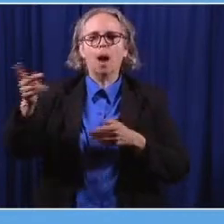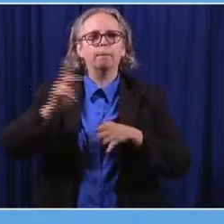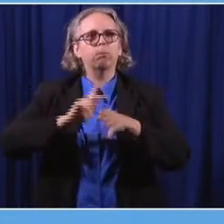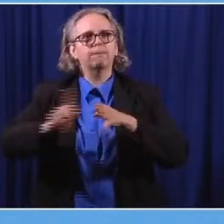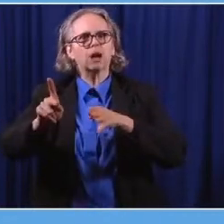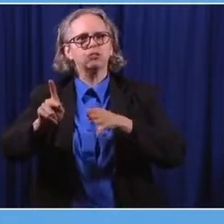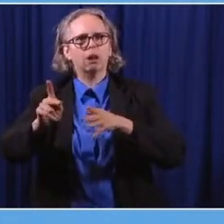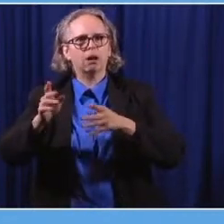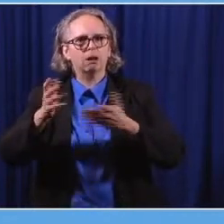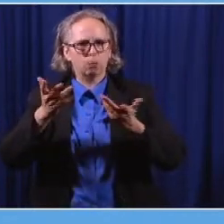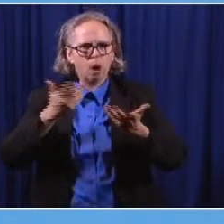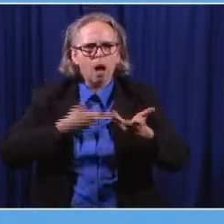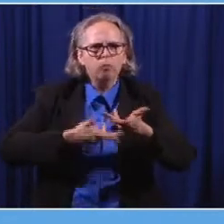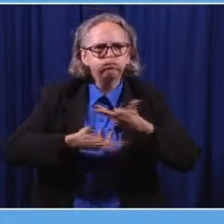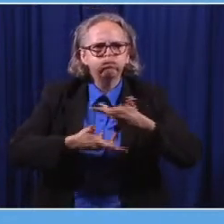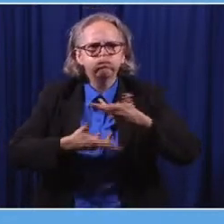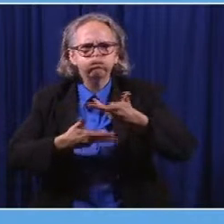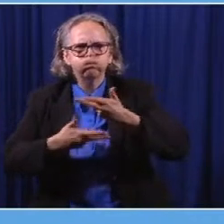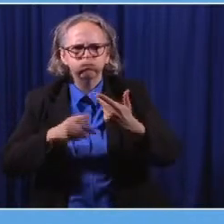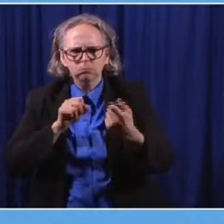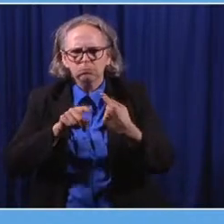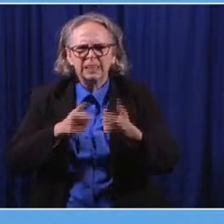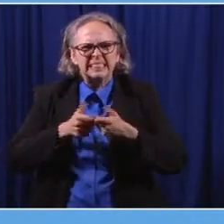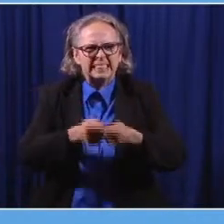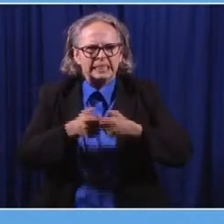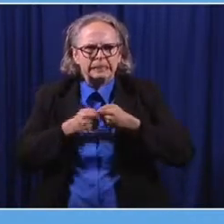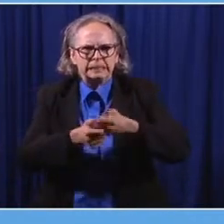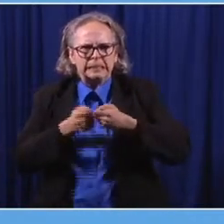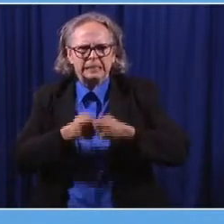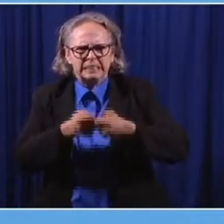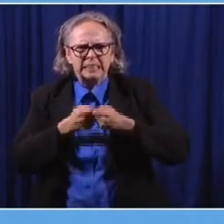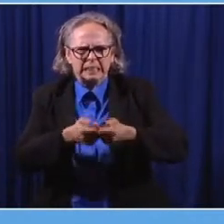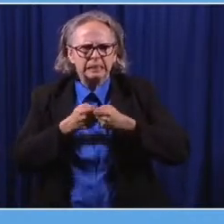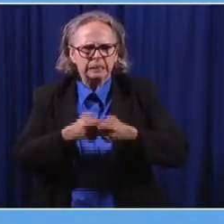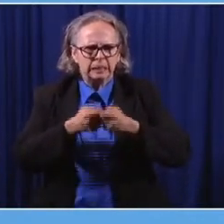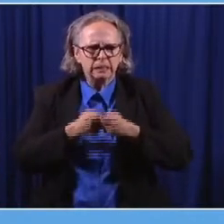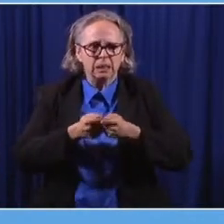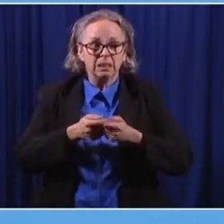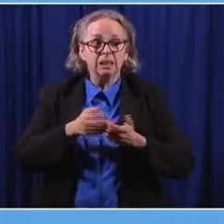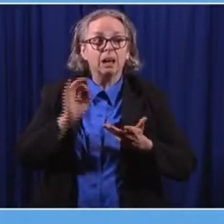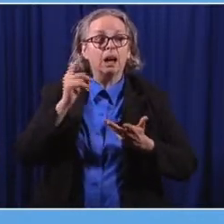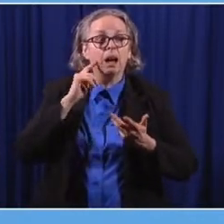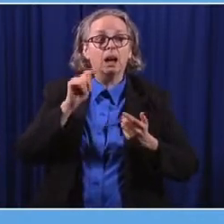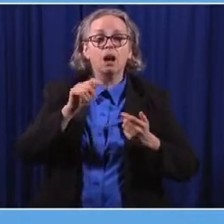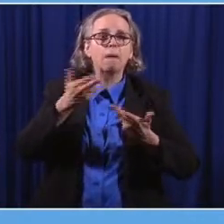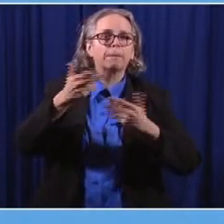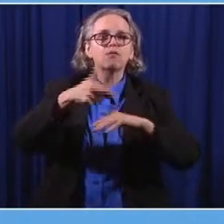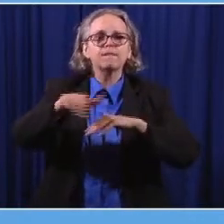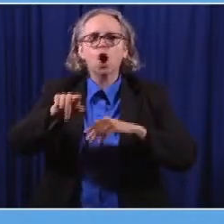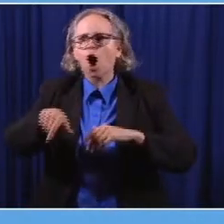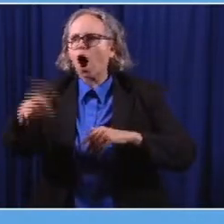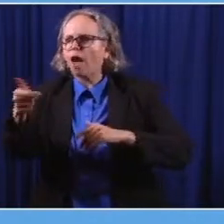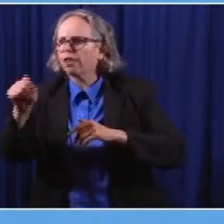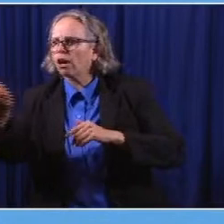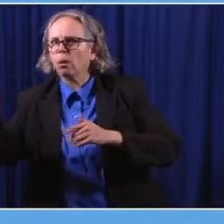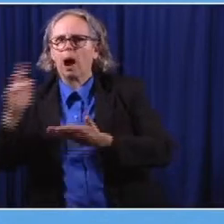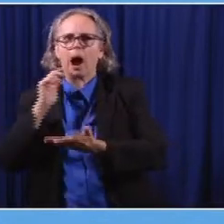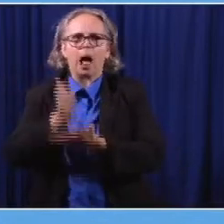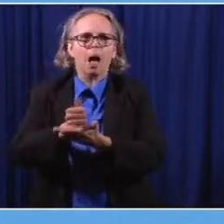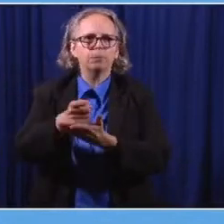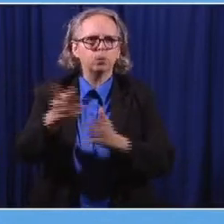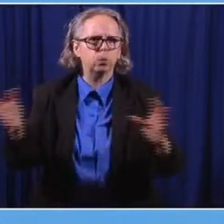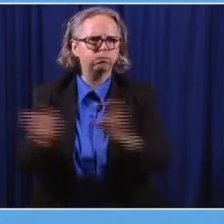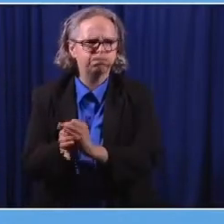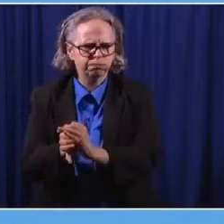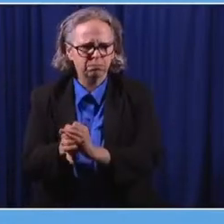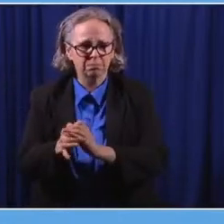the emotional distress you're feeling and help connect you to the information or support that you need. You can also call the Ohio